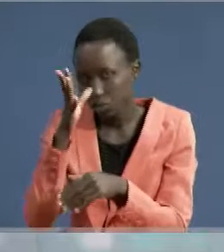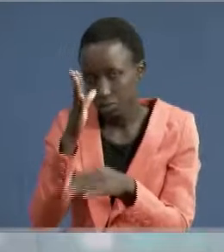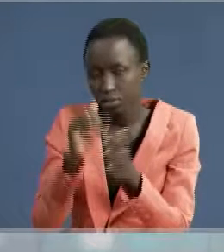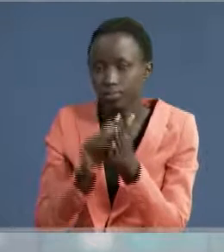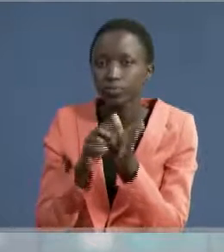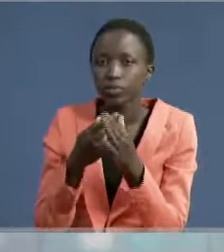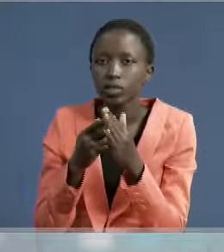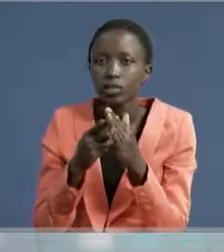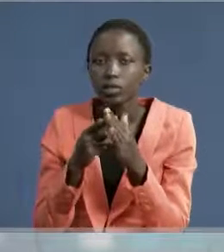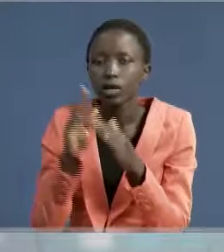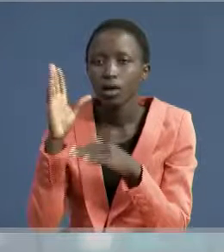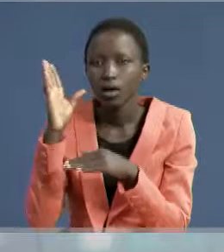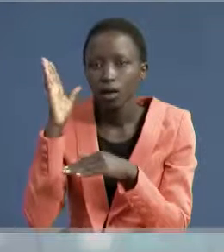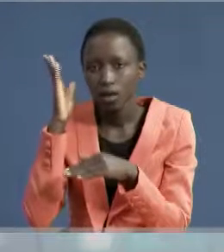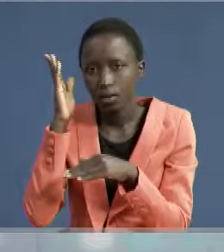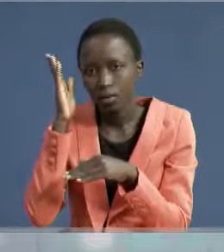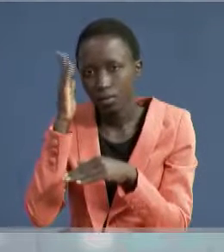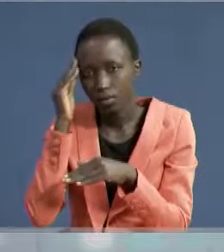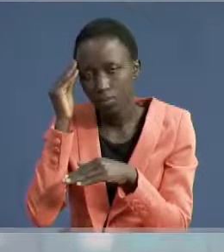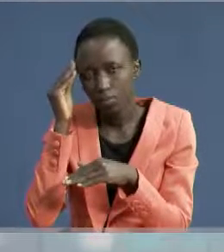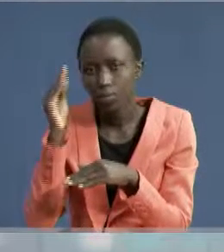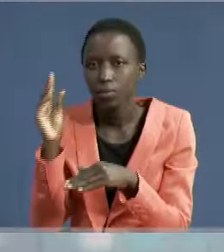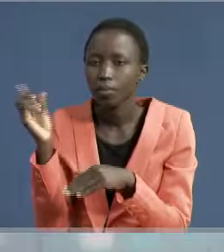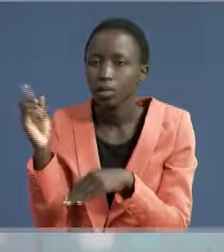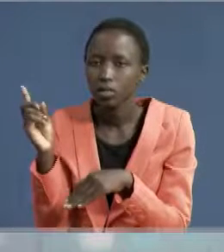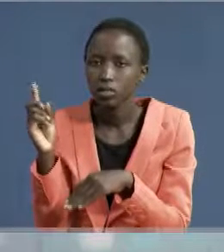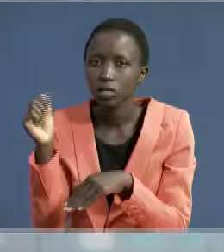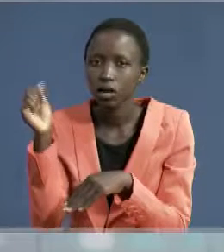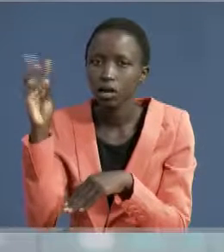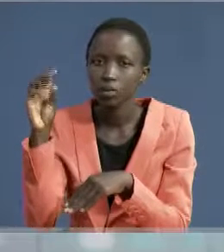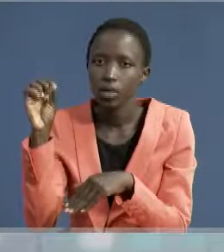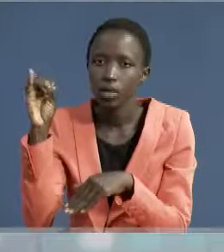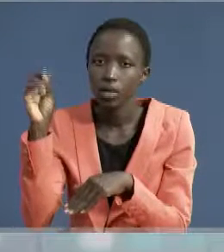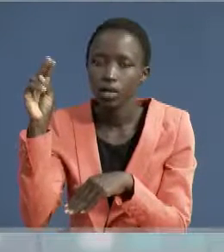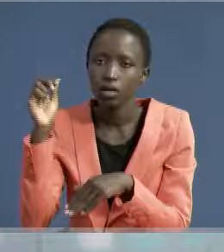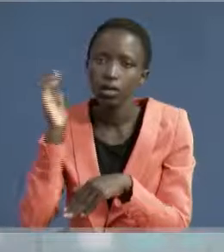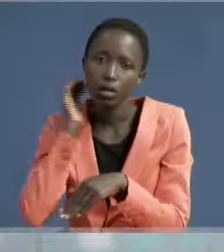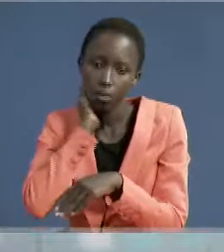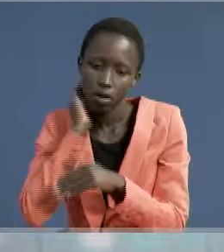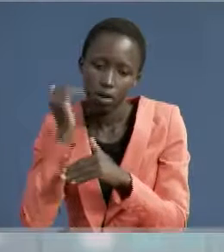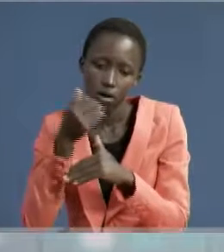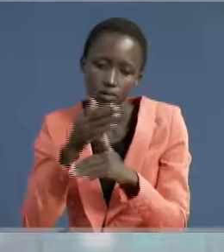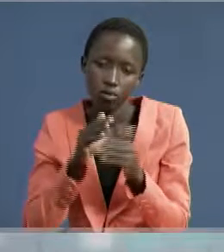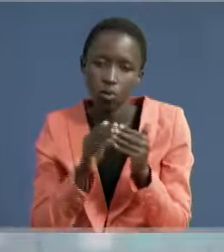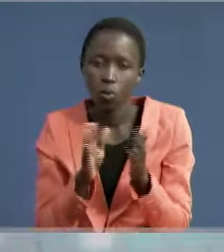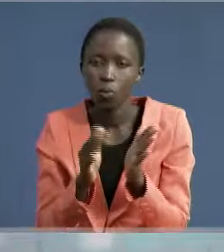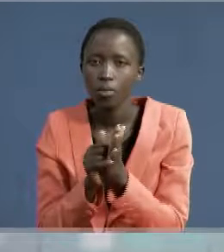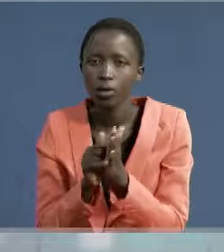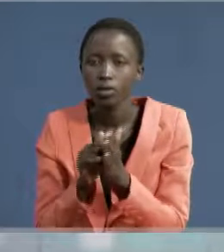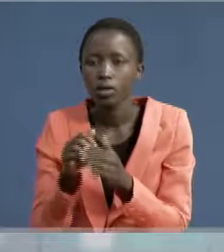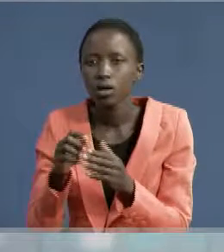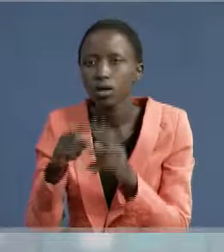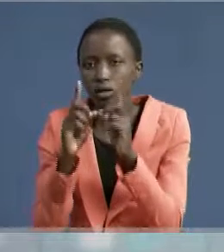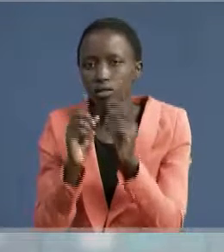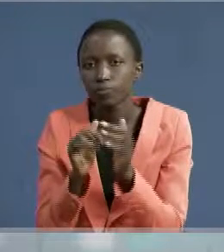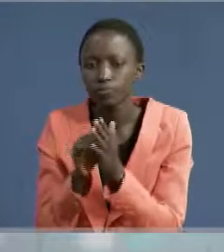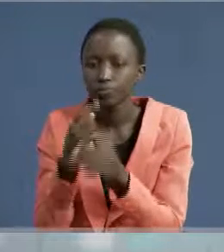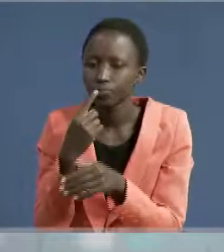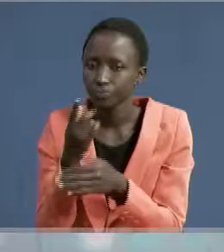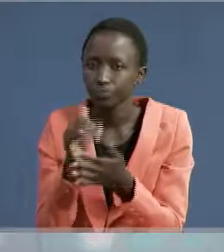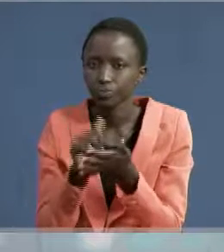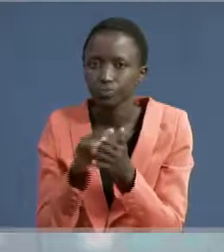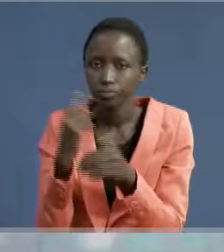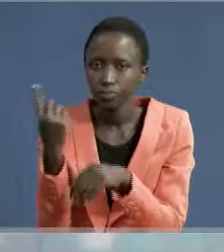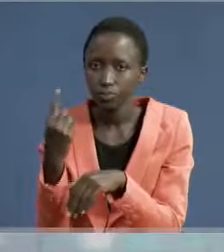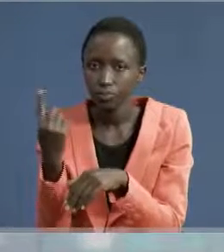Education Cabinet Secretary Ambassador Amina Mohammed, speaking in Muranga after opening an exam container, re-emphasized that